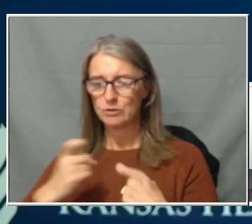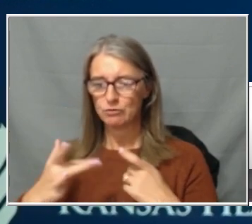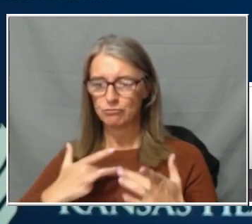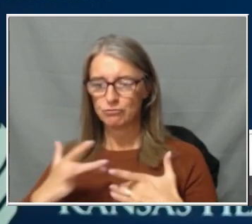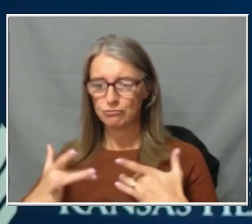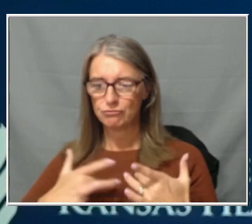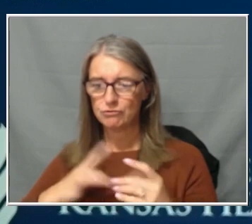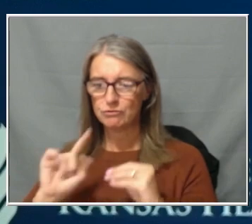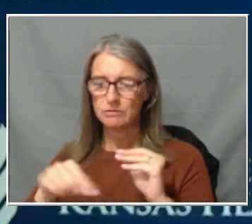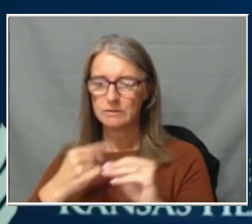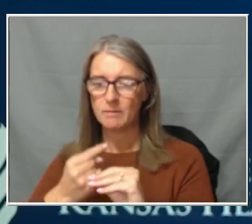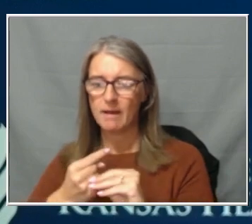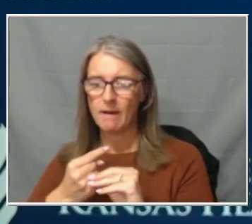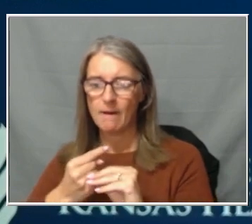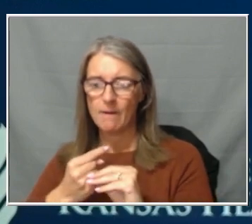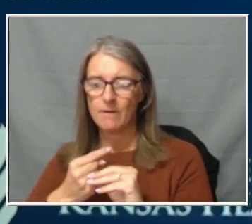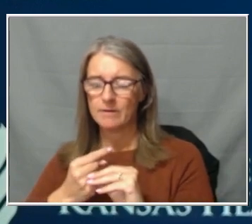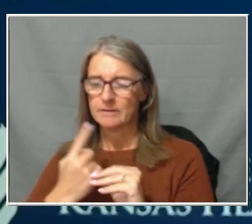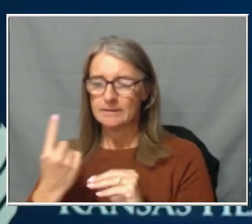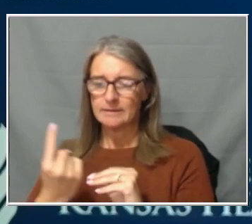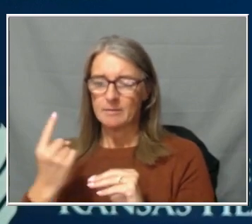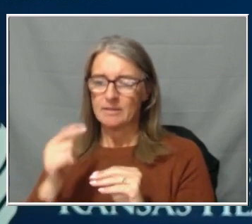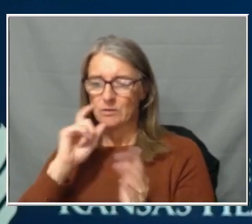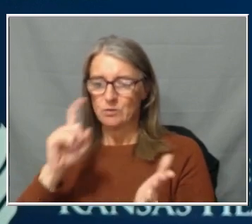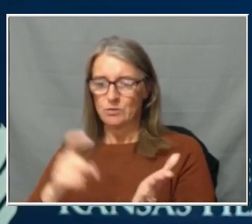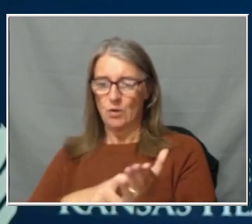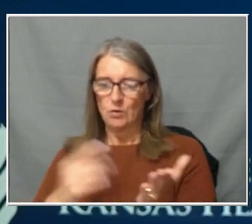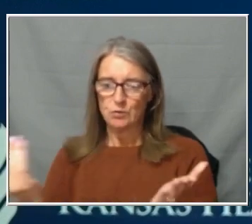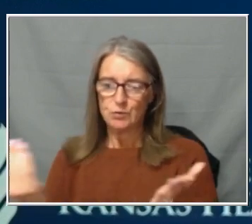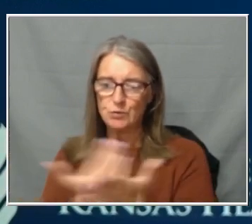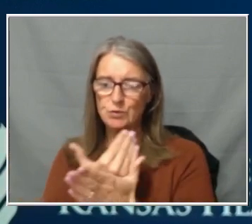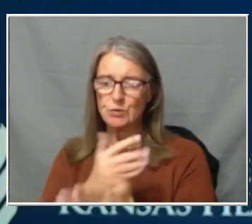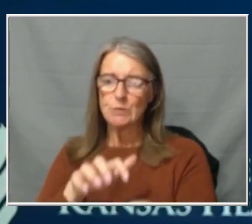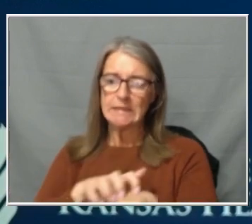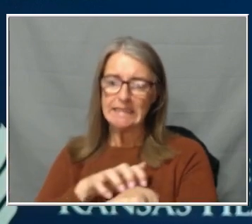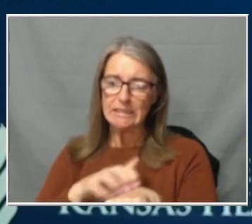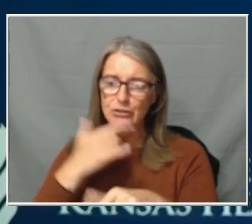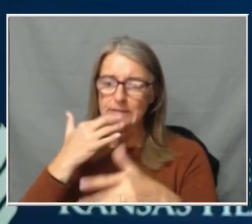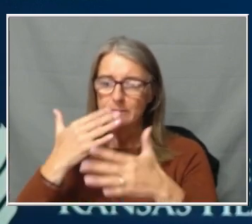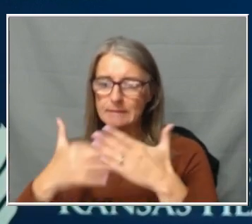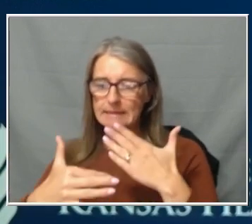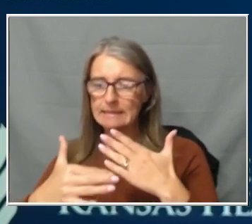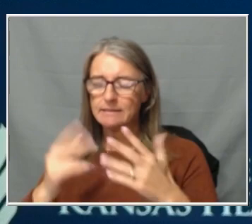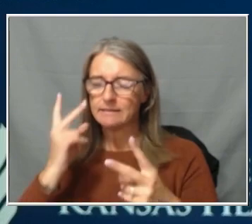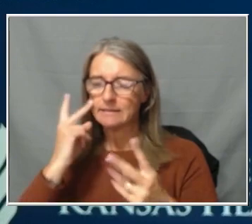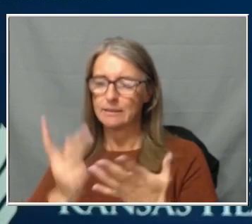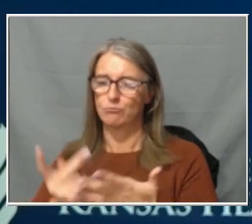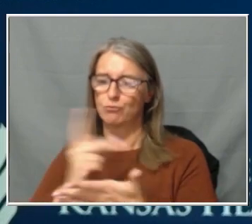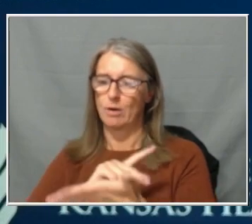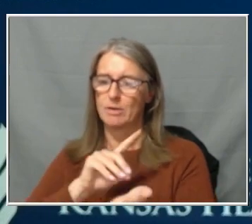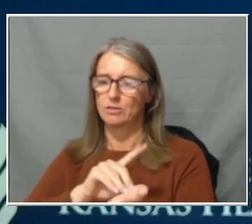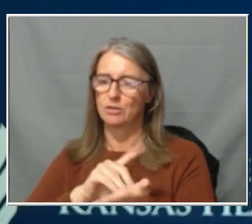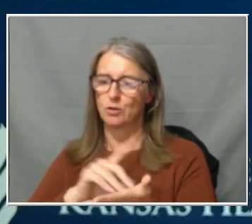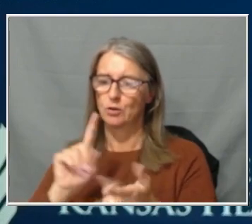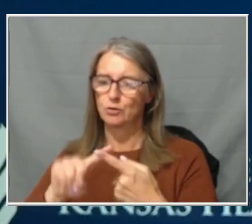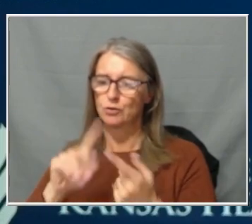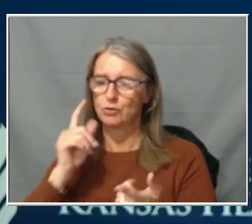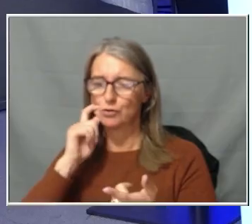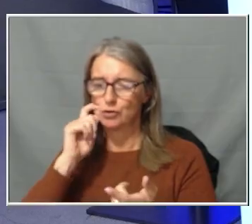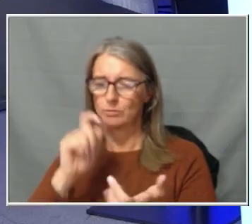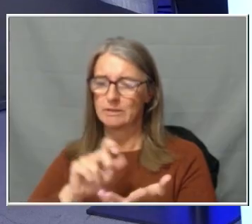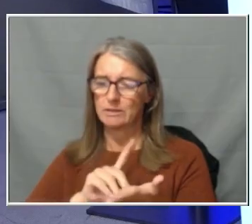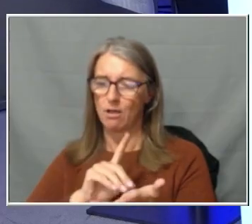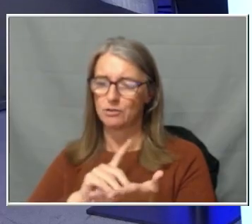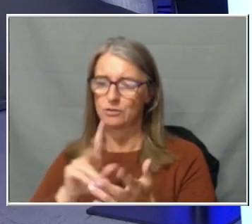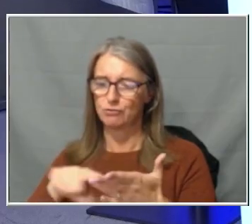about something that you've noticed that's new, itching, bleeding, get to your primary care, get to your dermatologist and have it checked out.